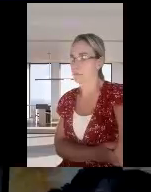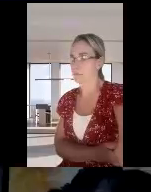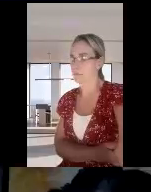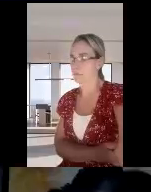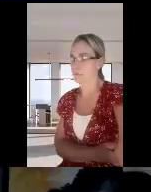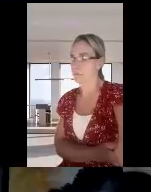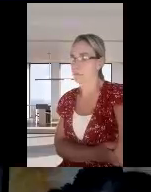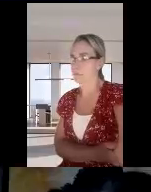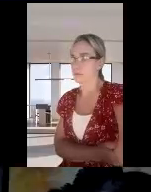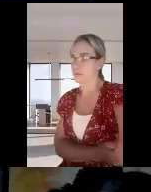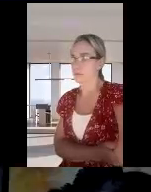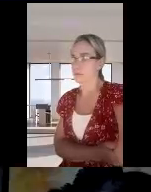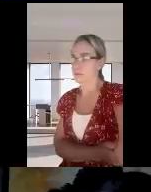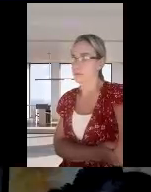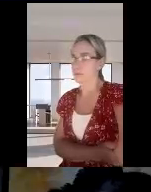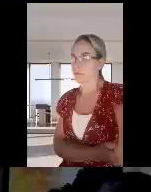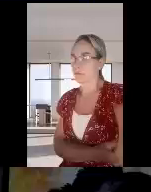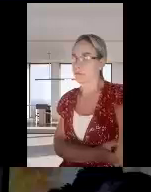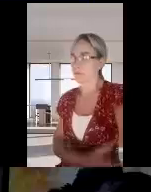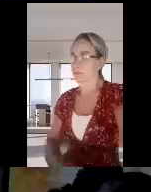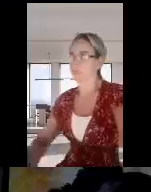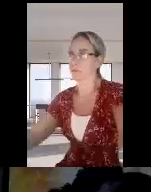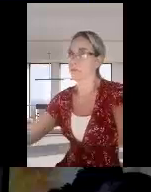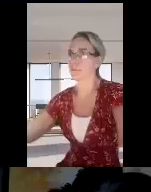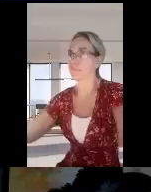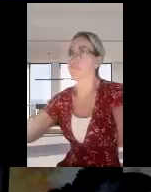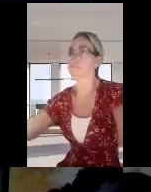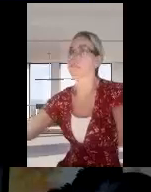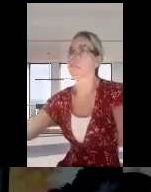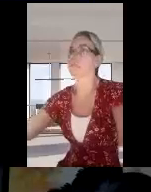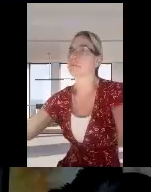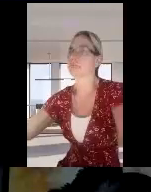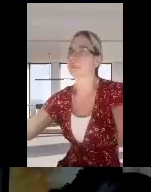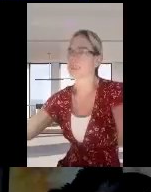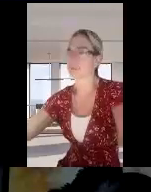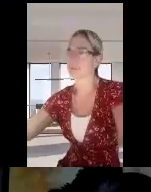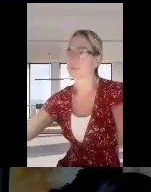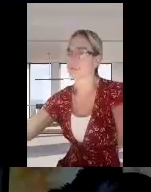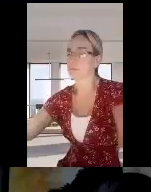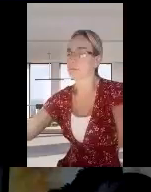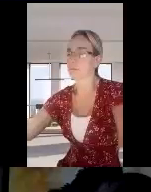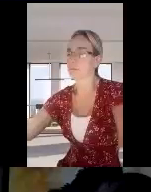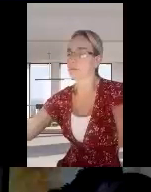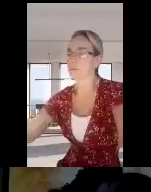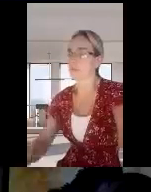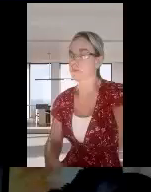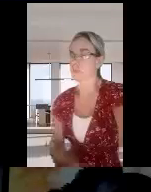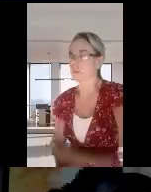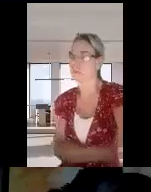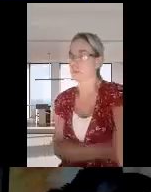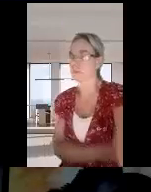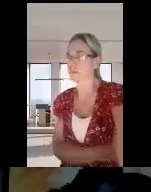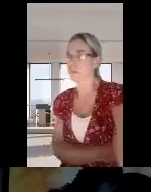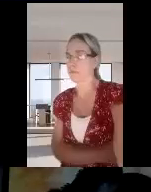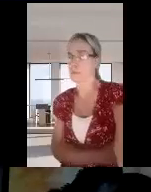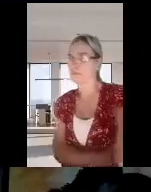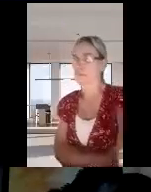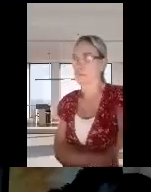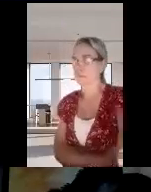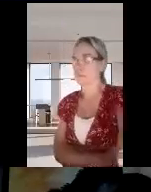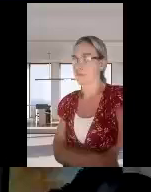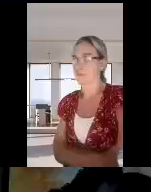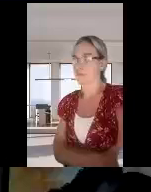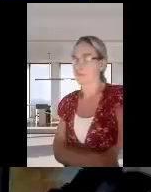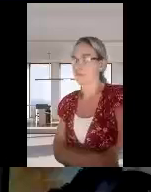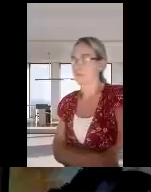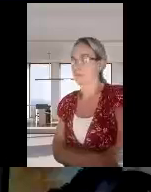all of the business cases are one where we have that type of situation. But what we have done for now is, and we have included all of the funding we are